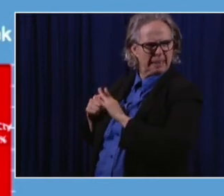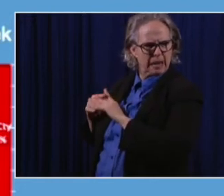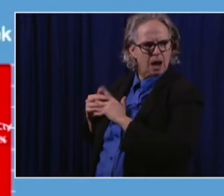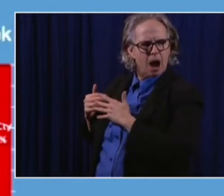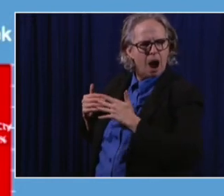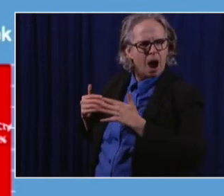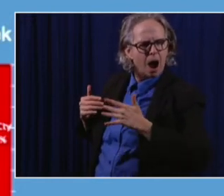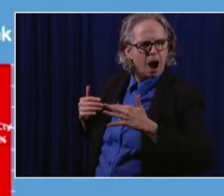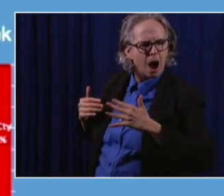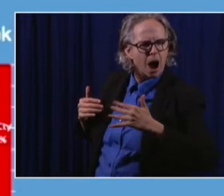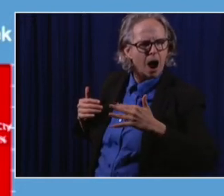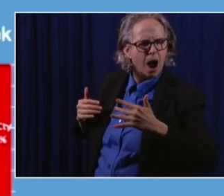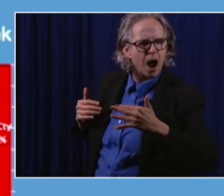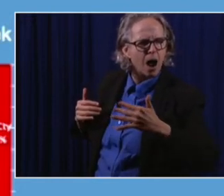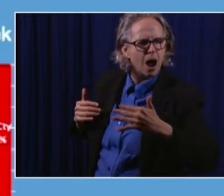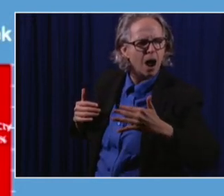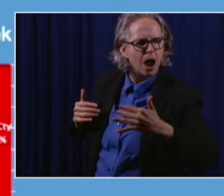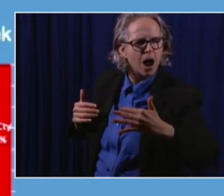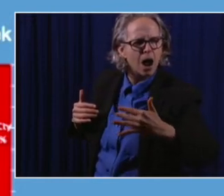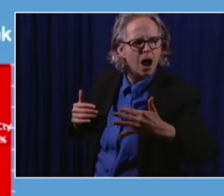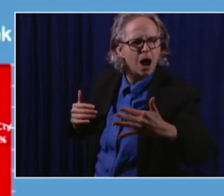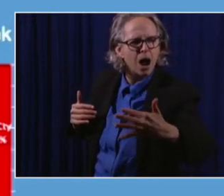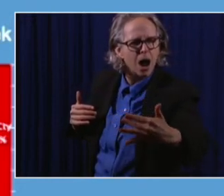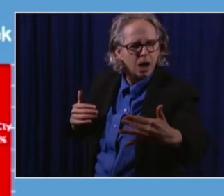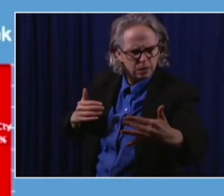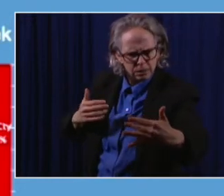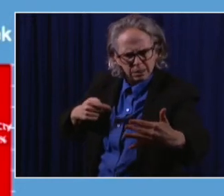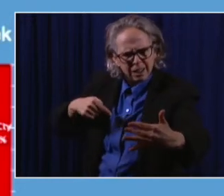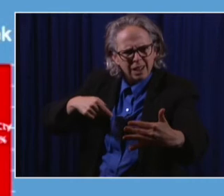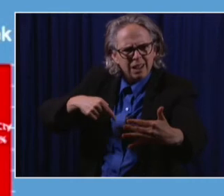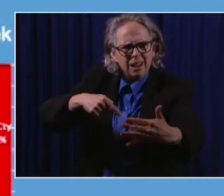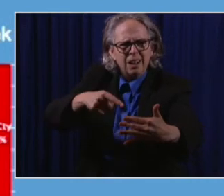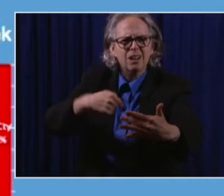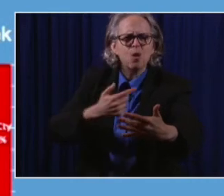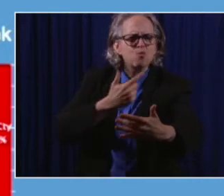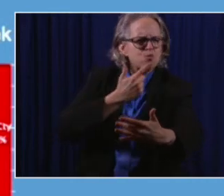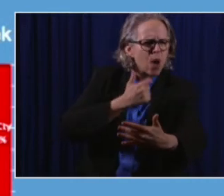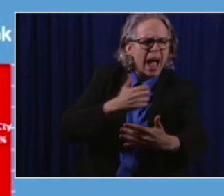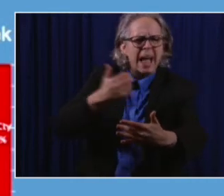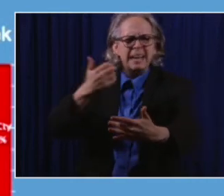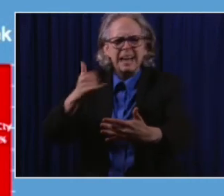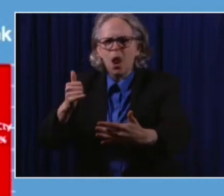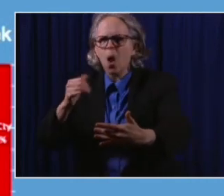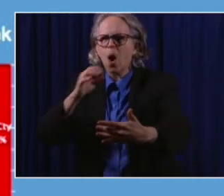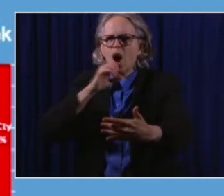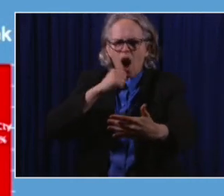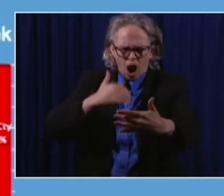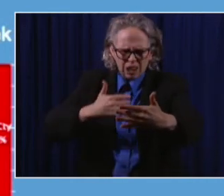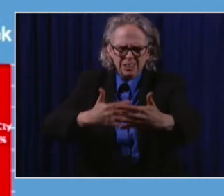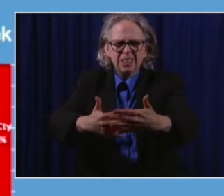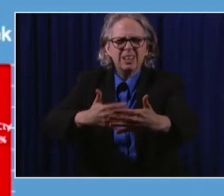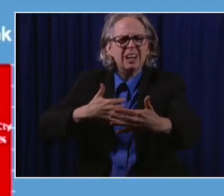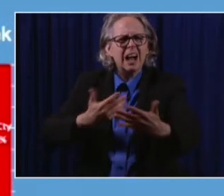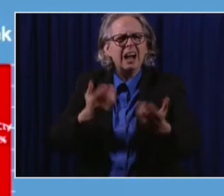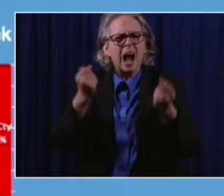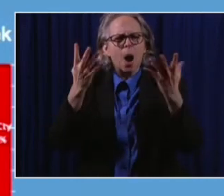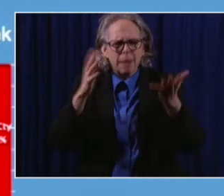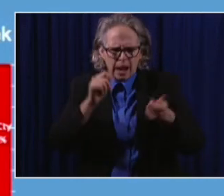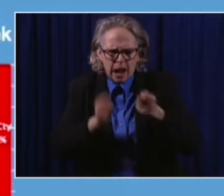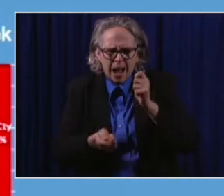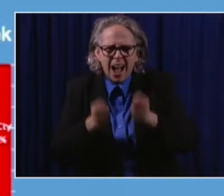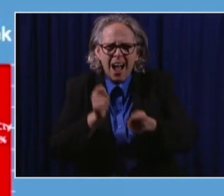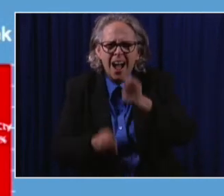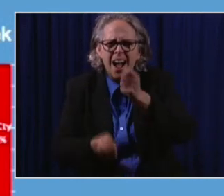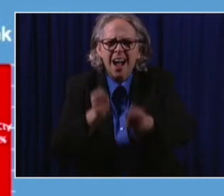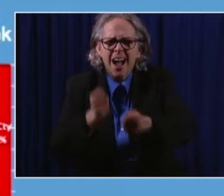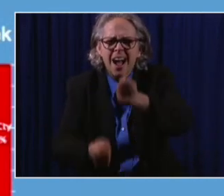were in the yellow, what percentage were in the orange, what percentage in red. And so if you flip